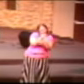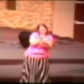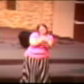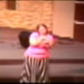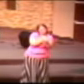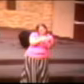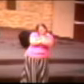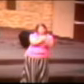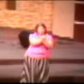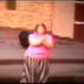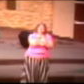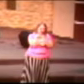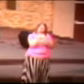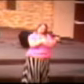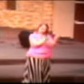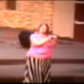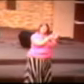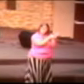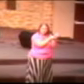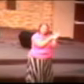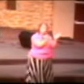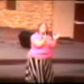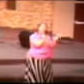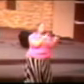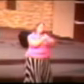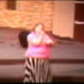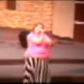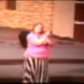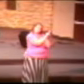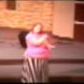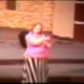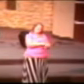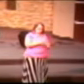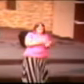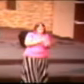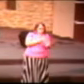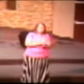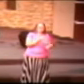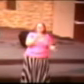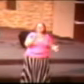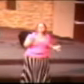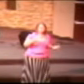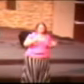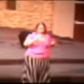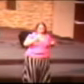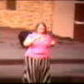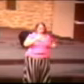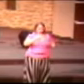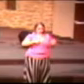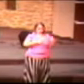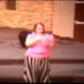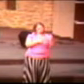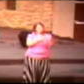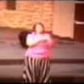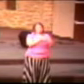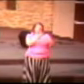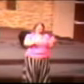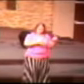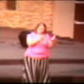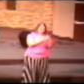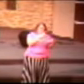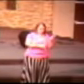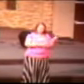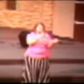that significant text where God comes to Abram in a new way and says, I'm going to pursue the entire